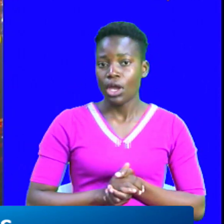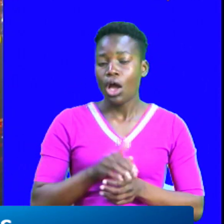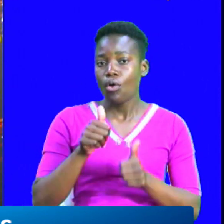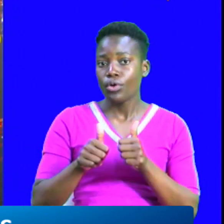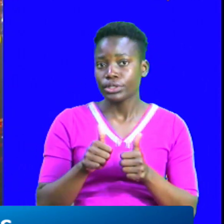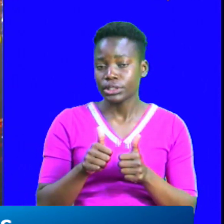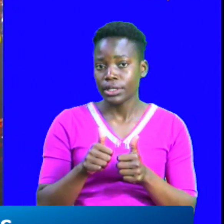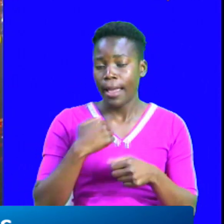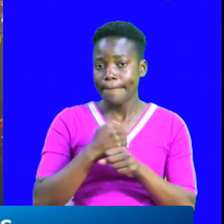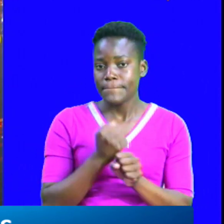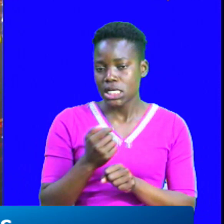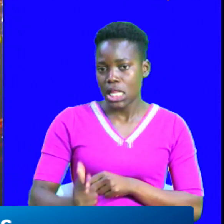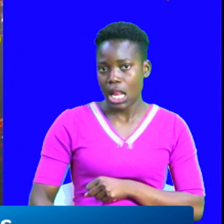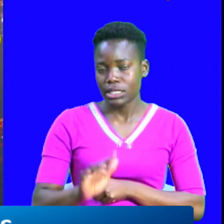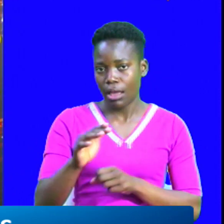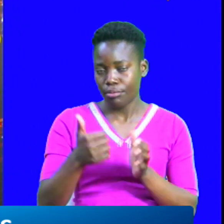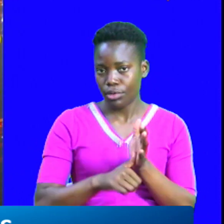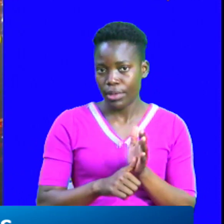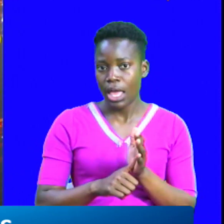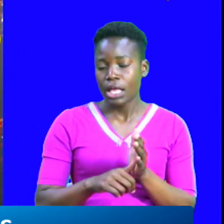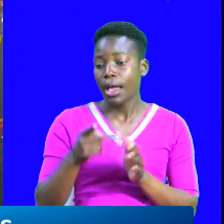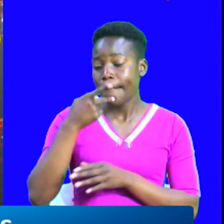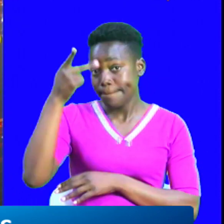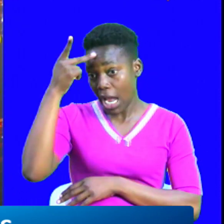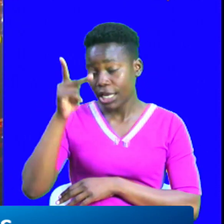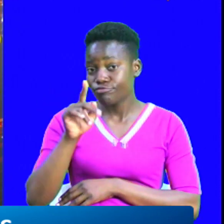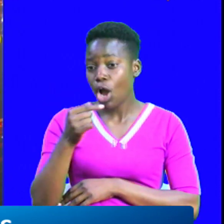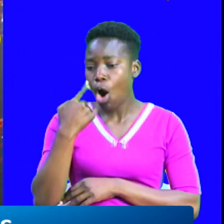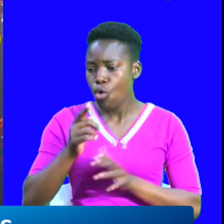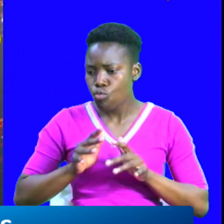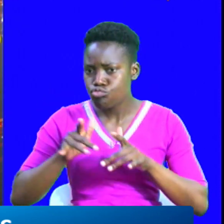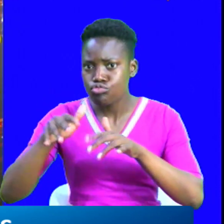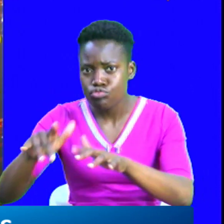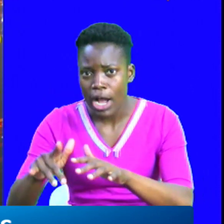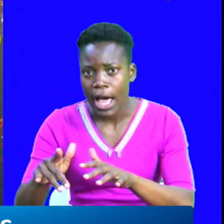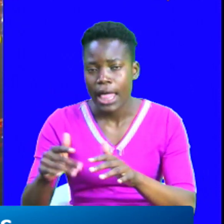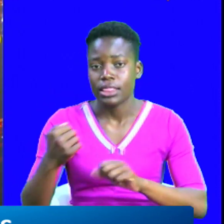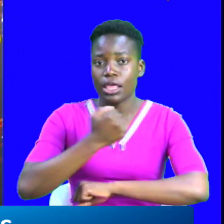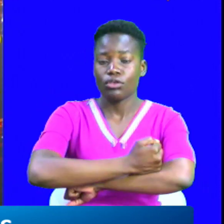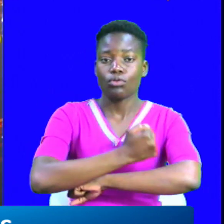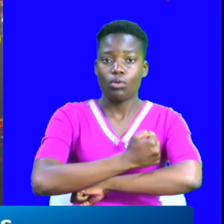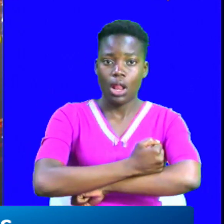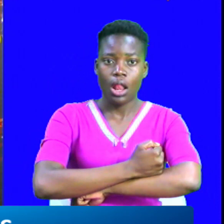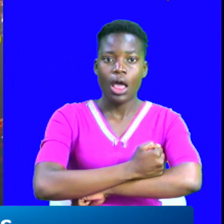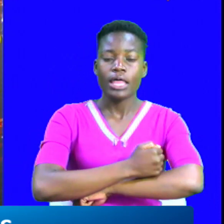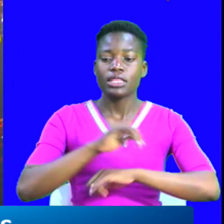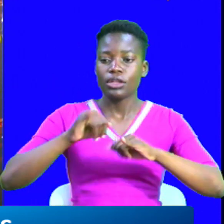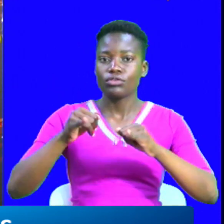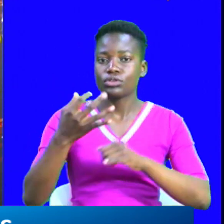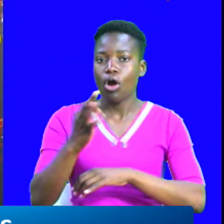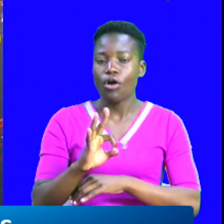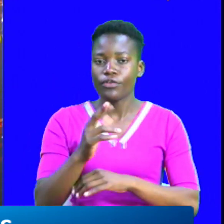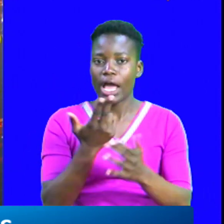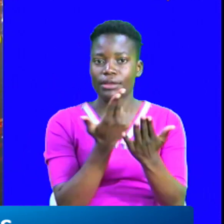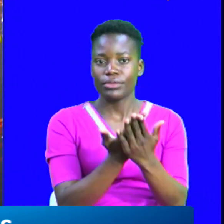their legs. According to irate parents who stormed the school, the news of the mass admissions reached them